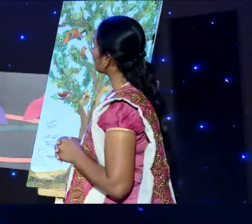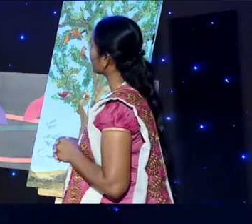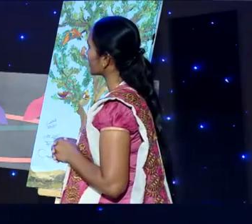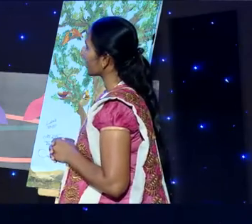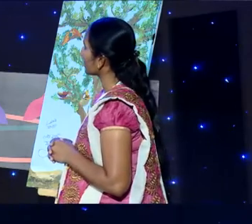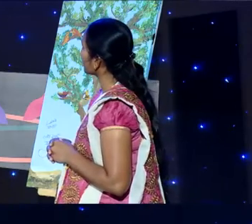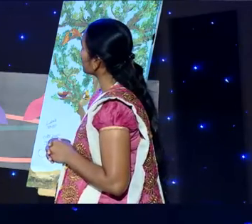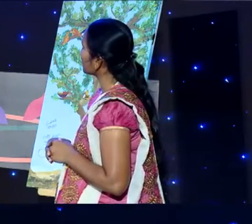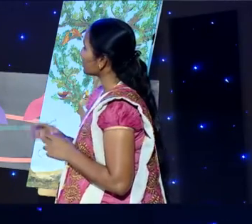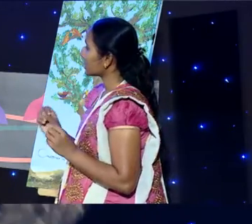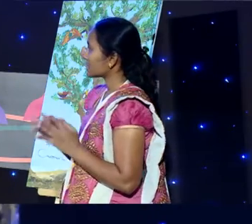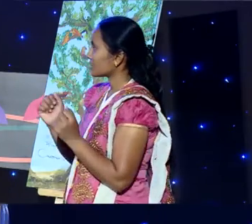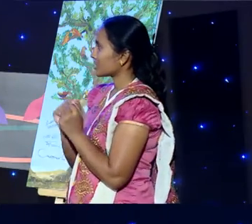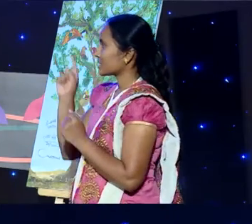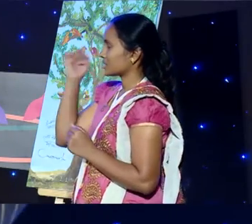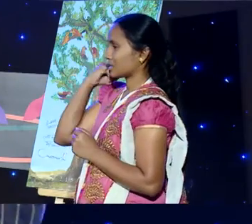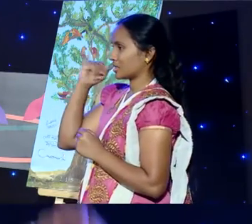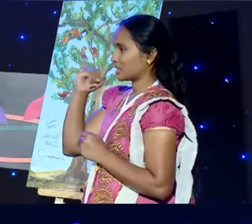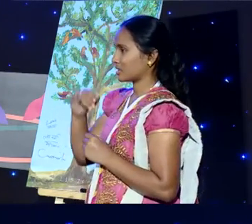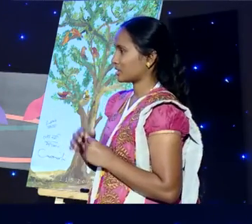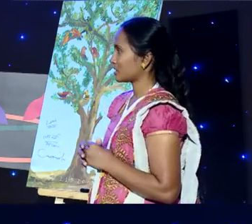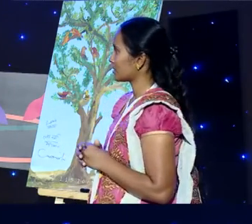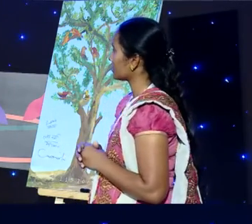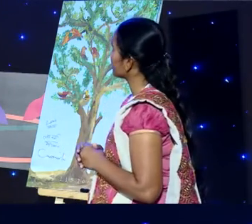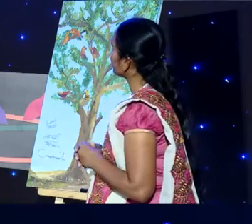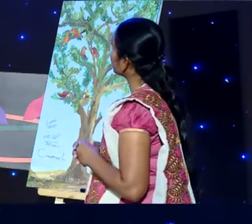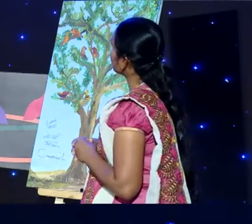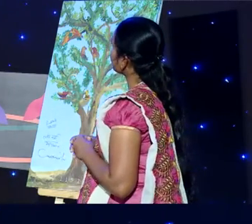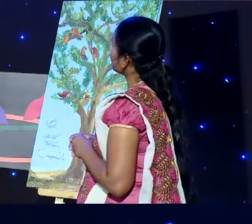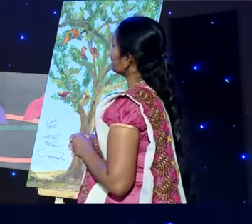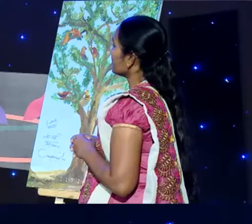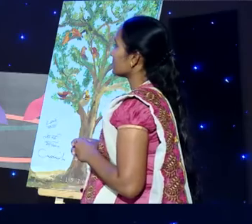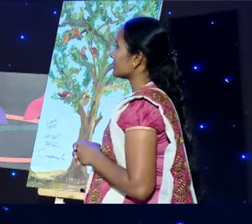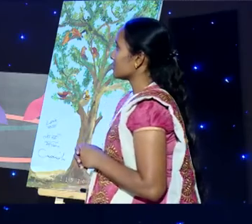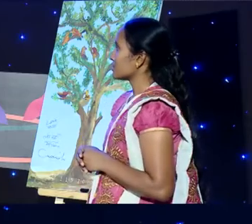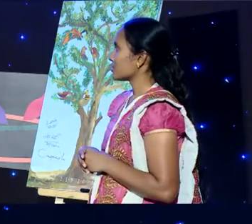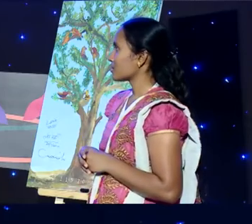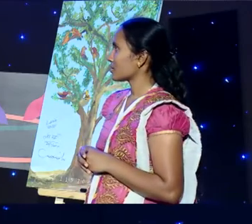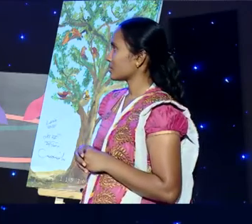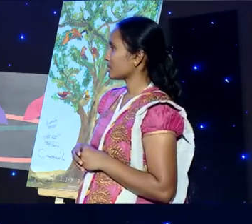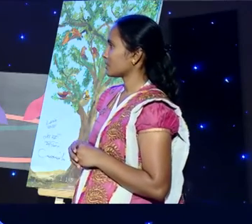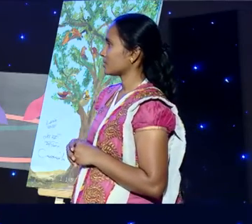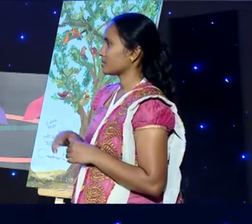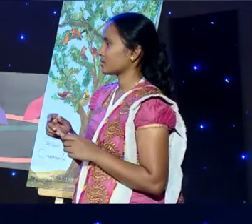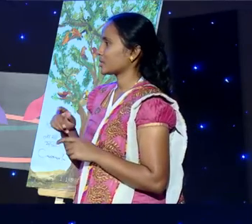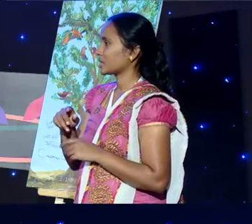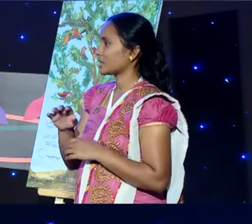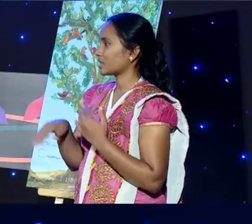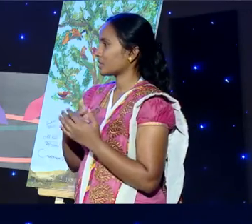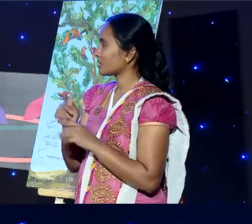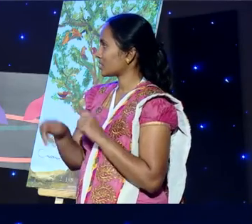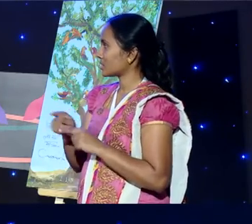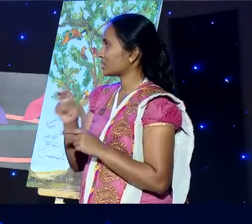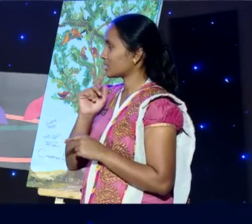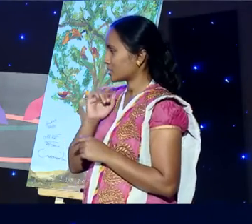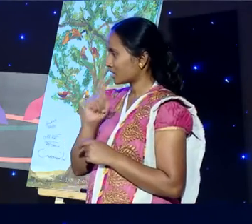start with this idea that if we can count what counts, we realize that everyone is actually good at